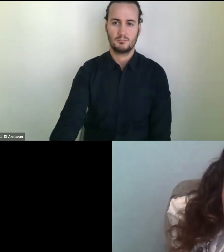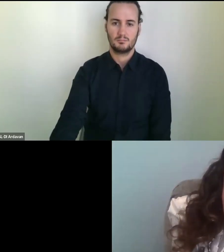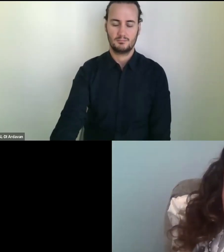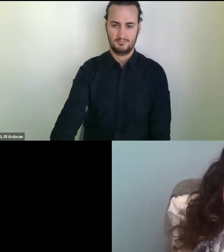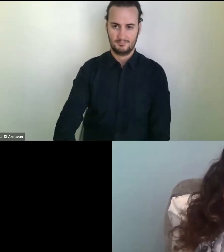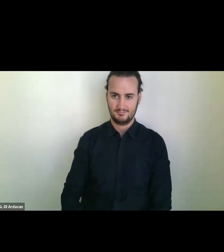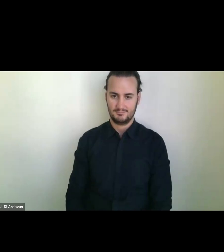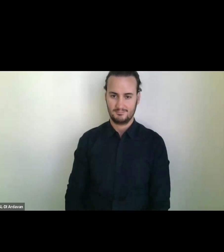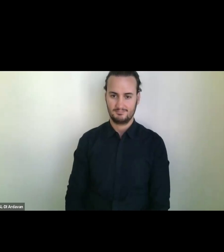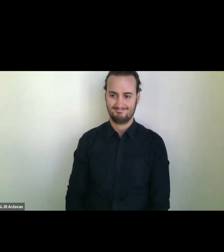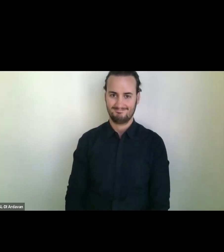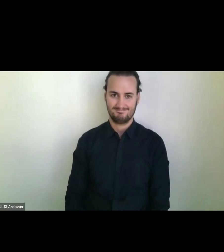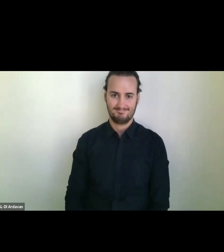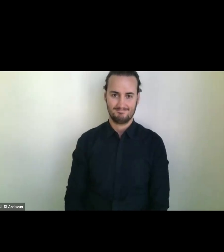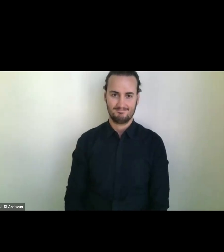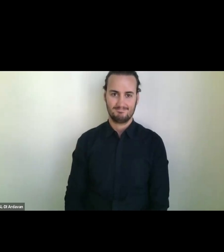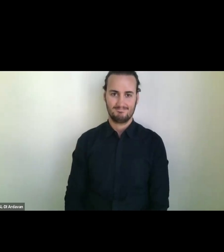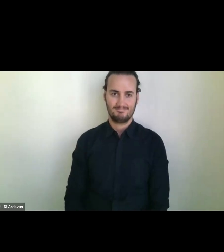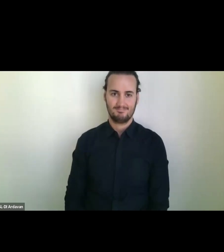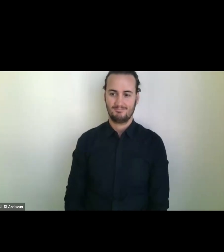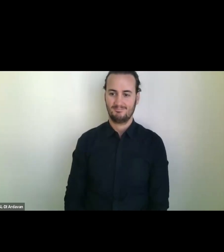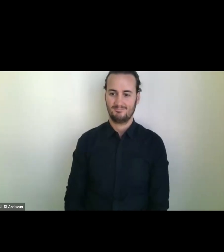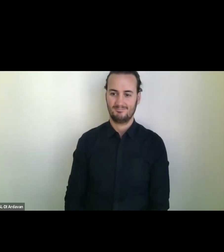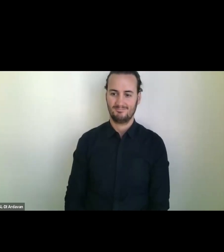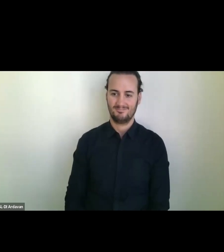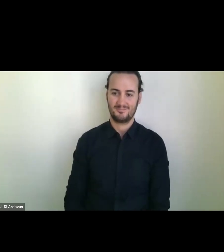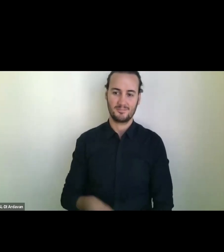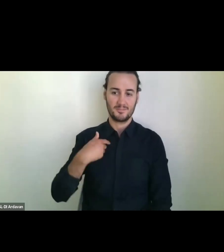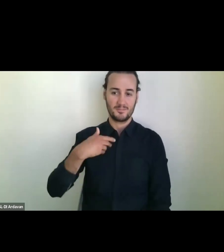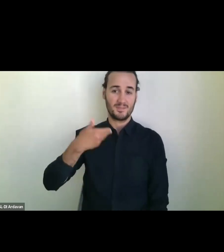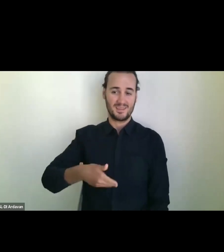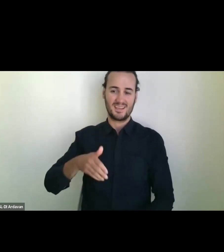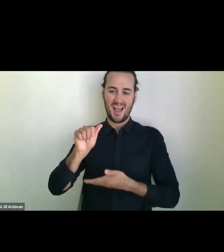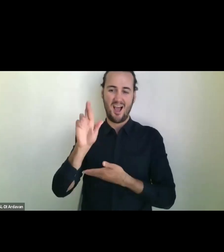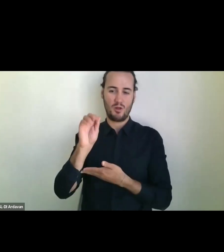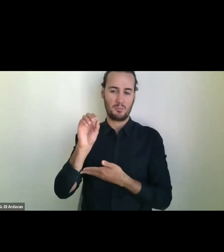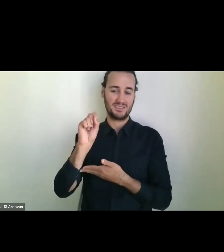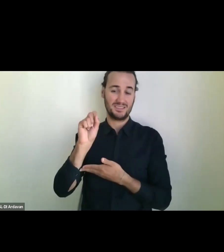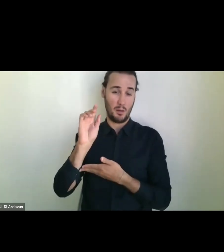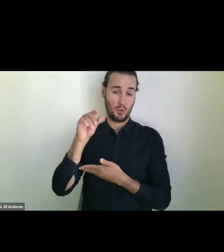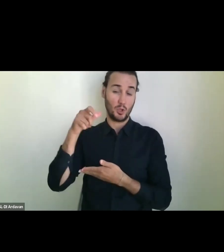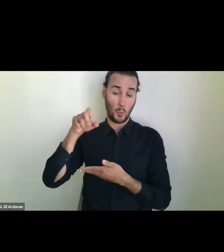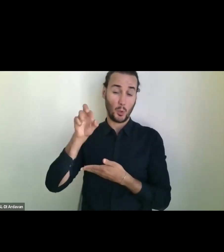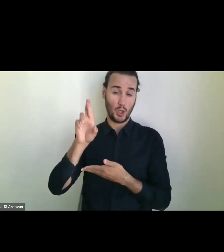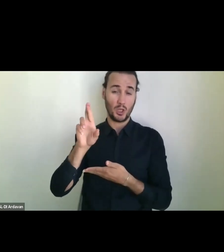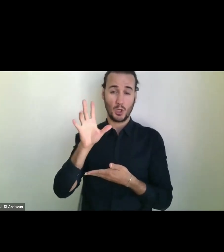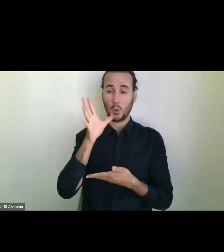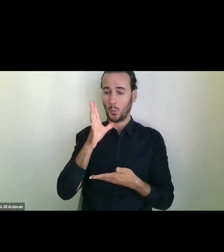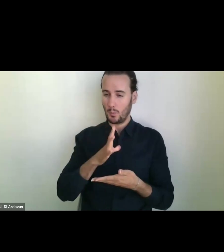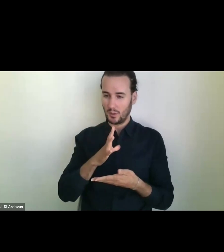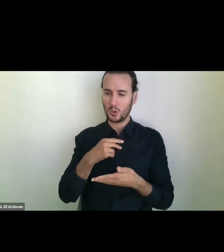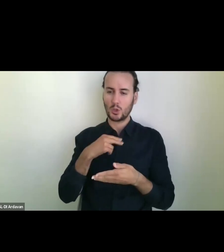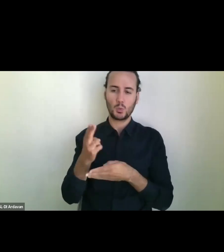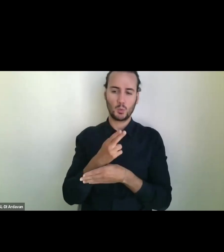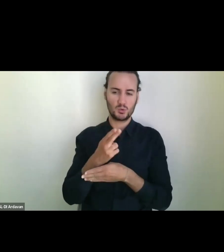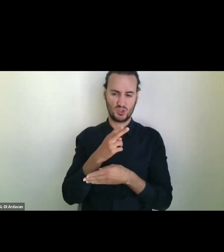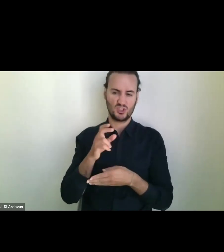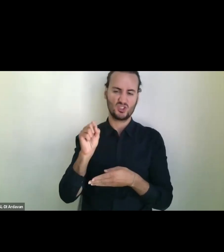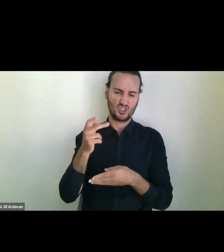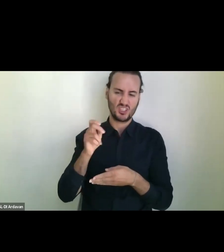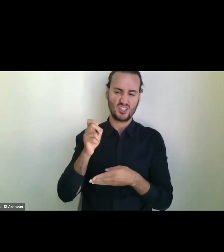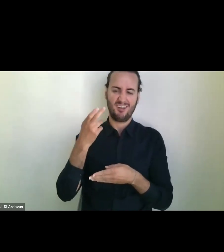So I am an Arab disabled queer woman. I use she, her pronouns, and I go by Sabs.